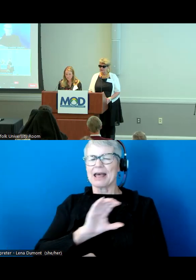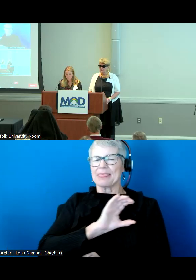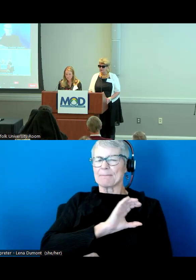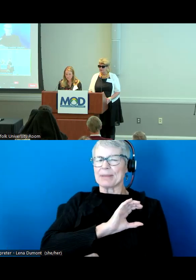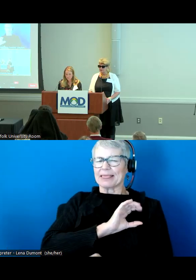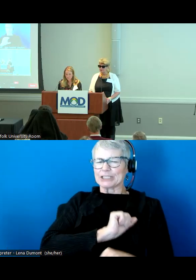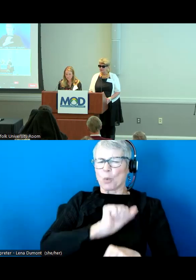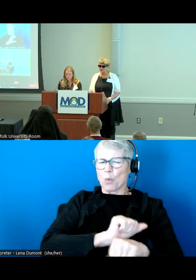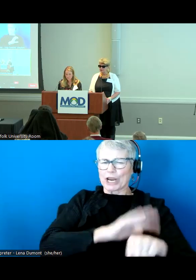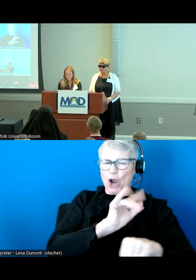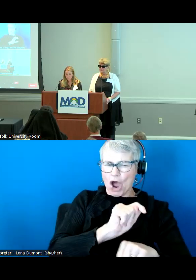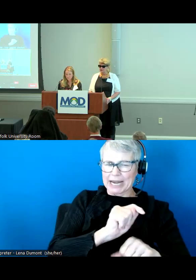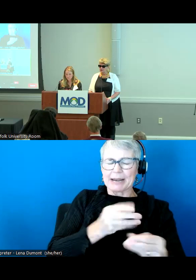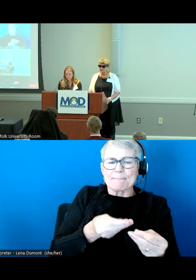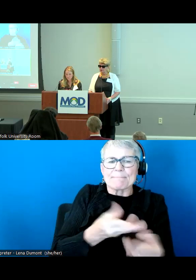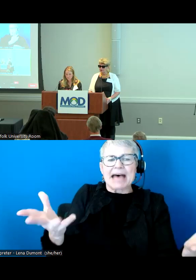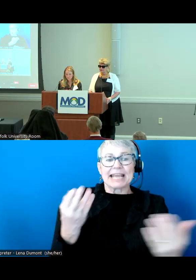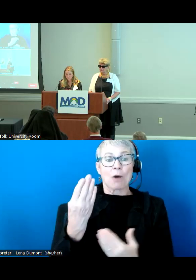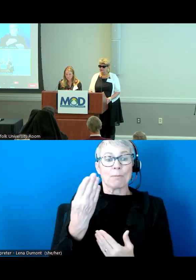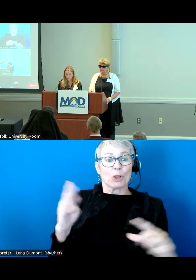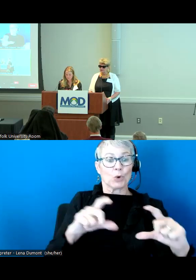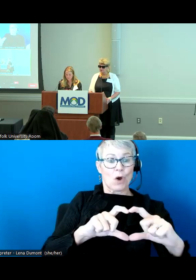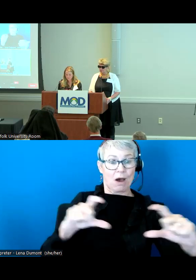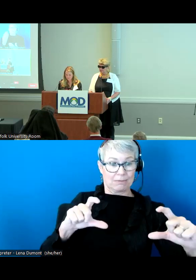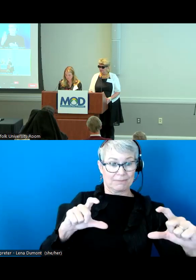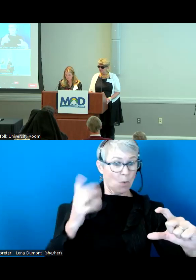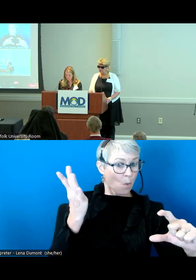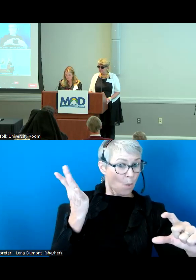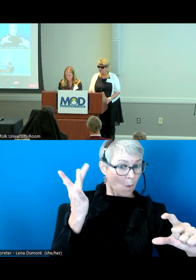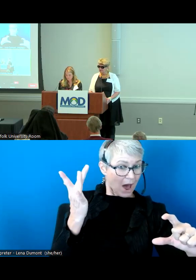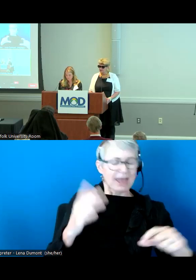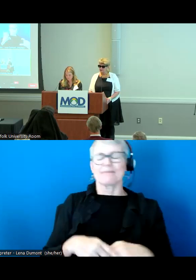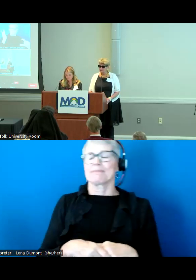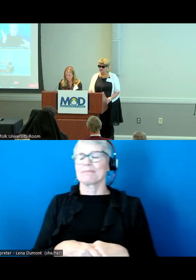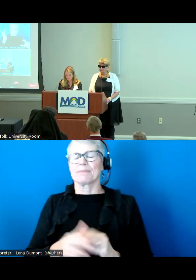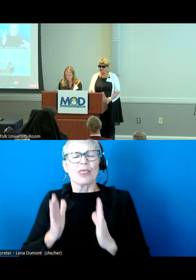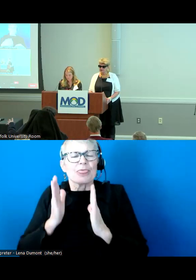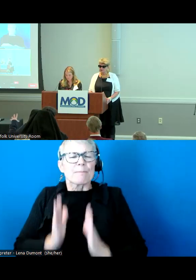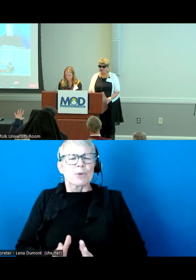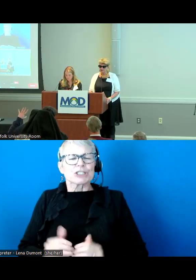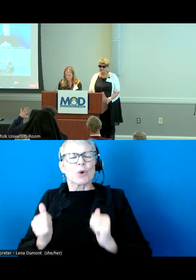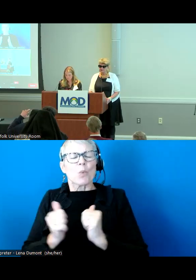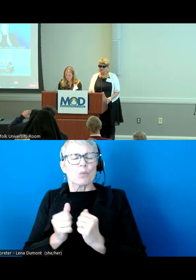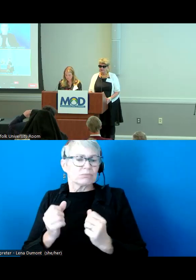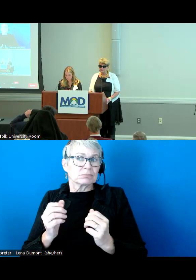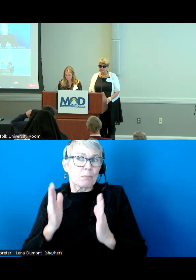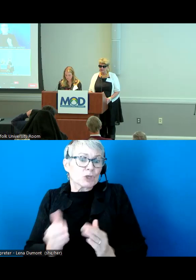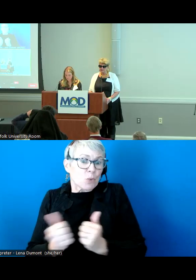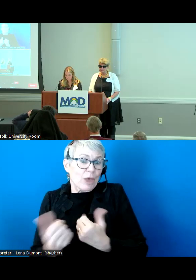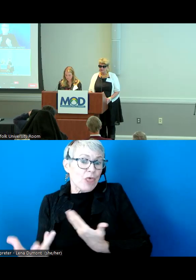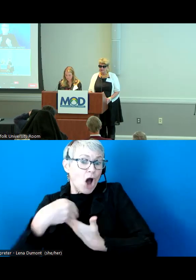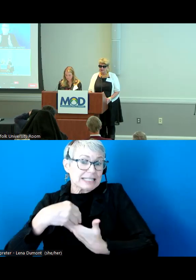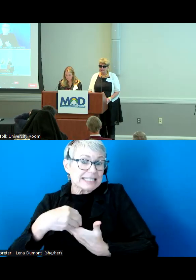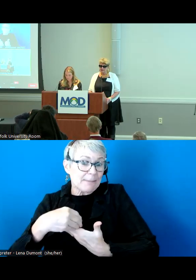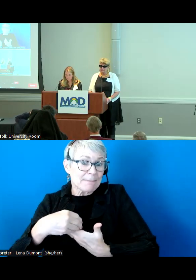And those blue envelopes are for individuals with autism, that are drivers, have driver's